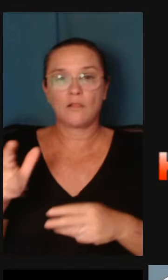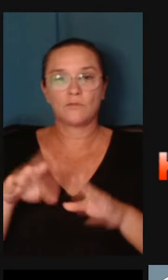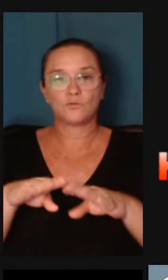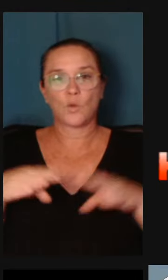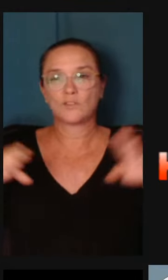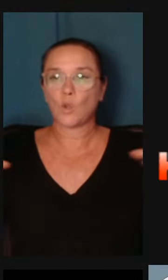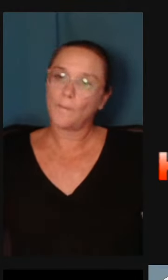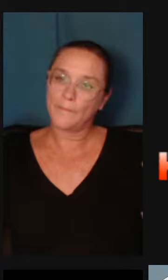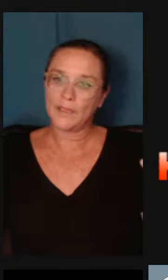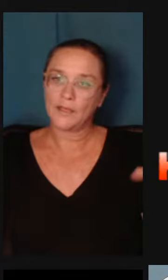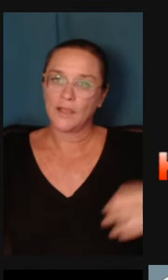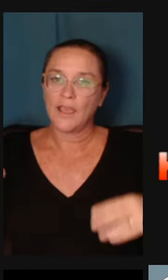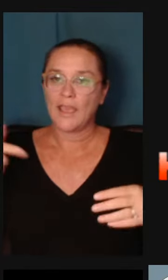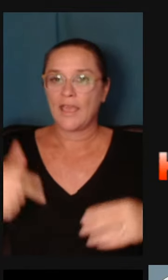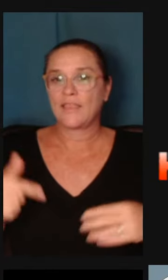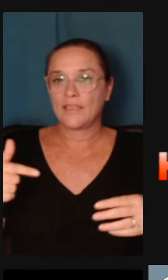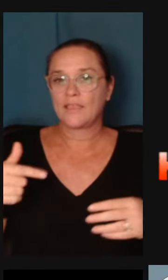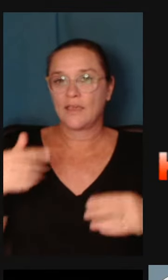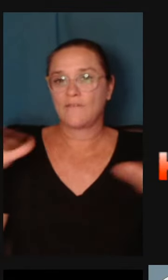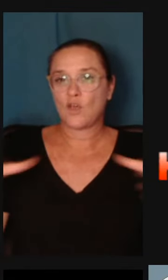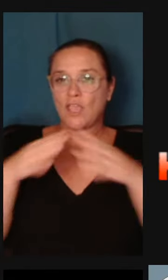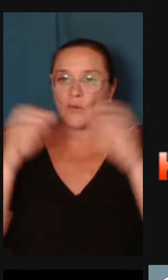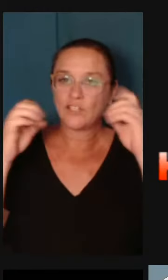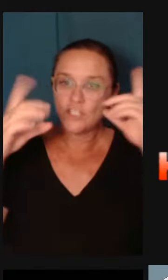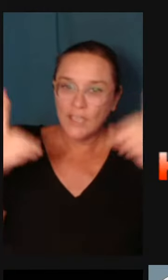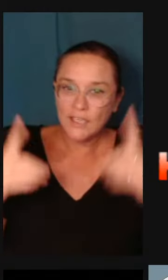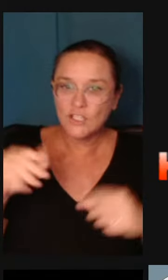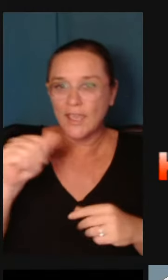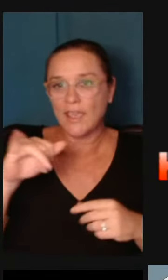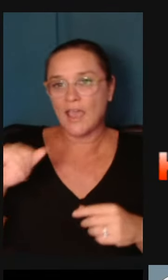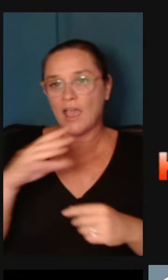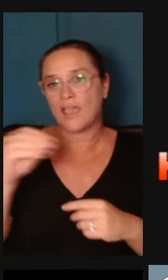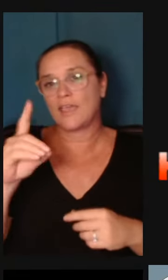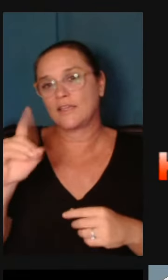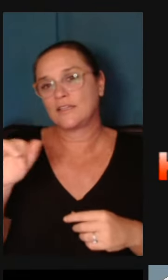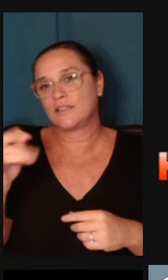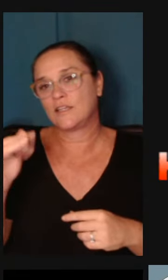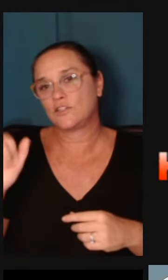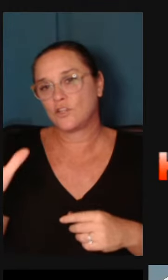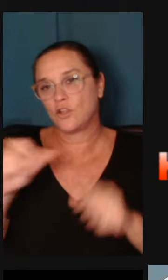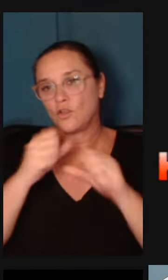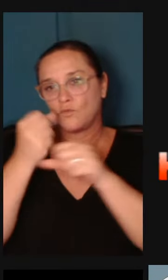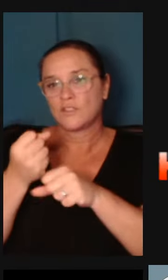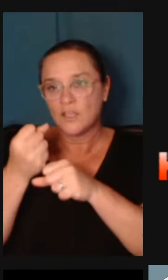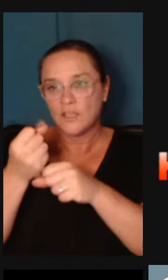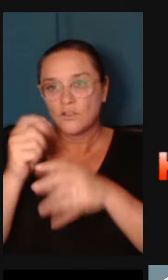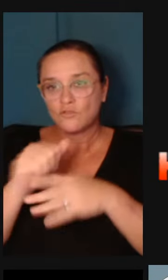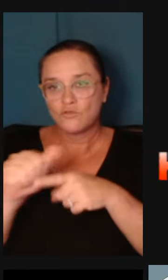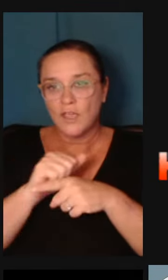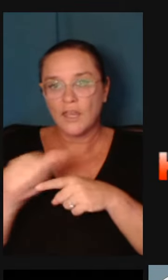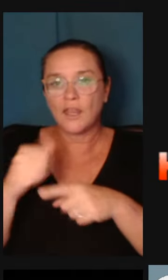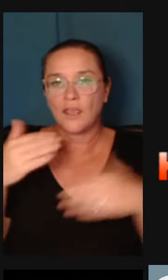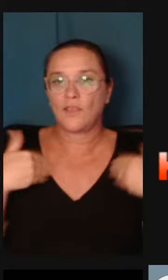this broadcast tonight, our AI and digital resilience training, and our youth leadership program.